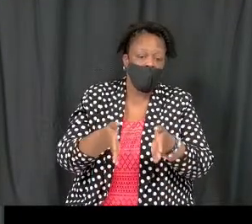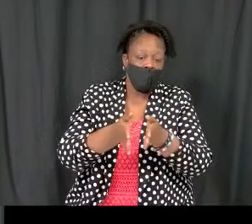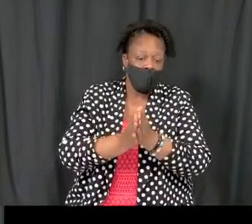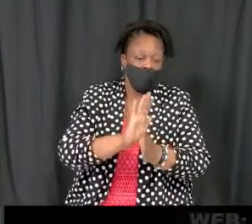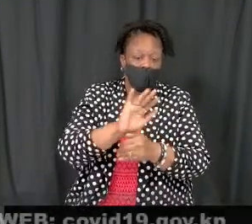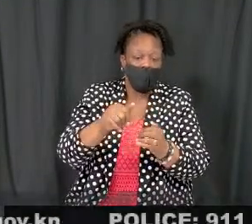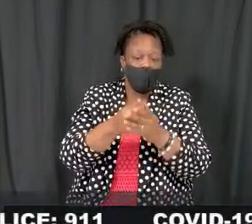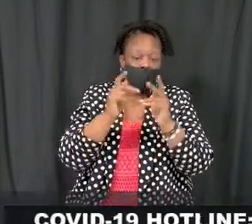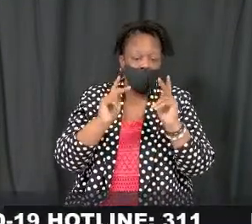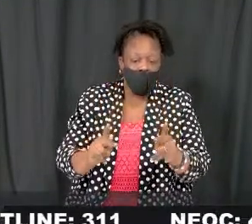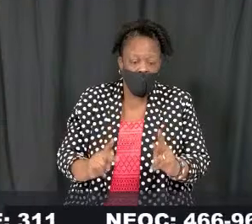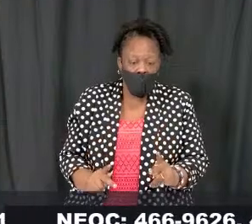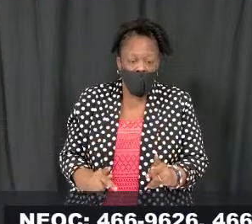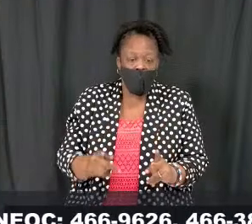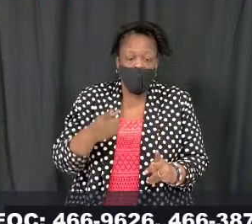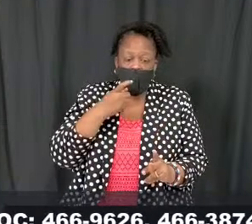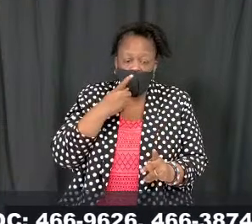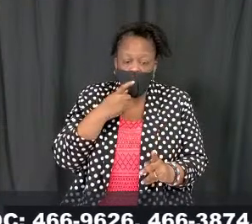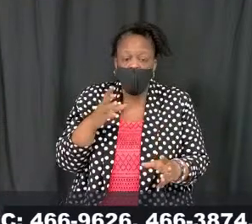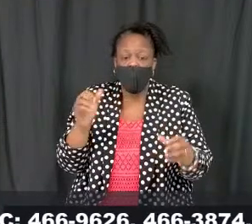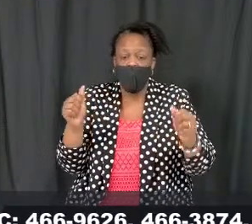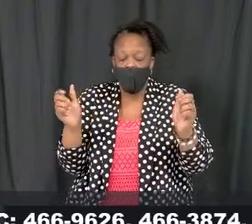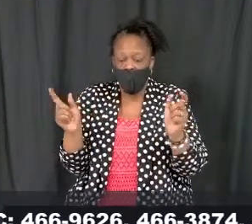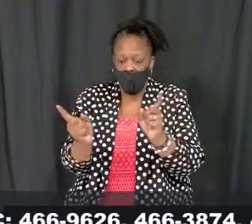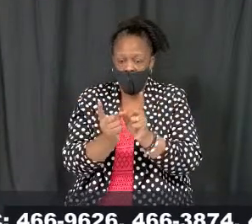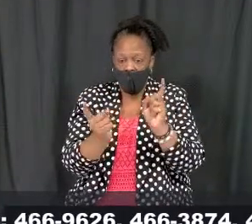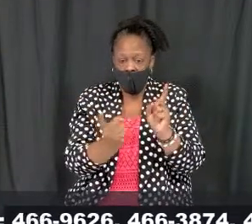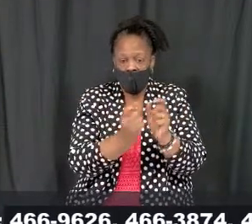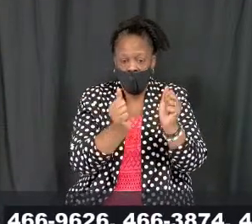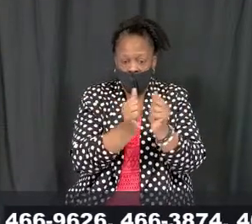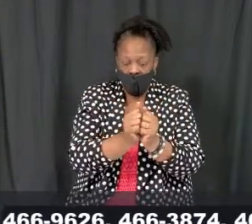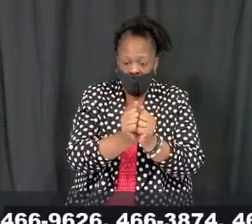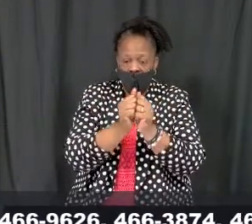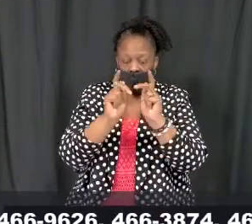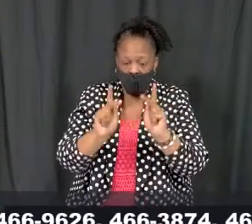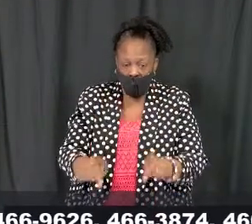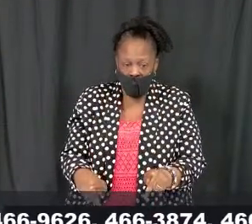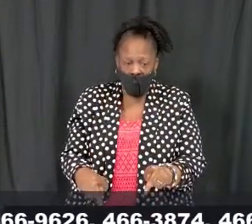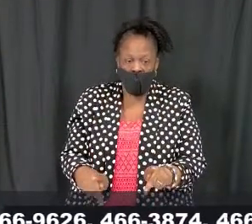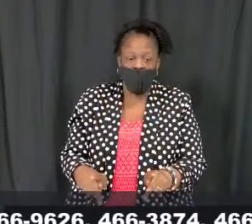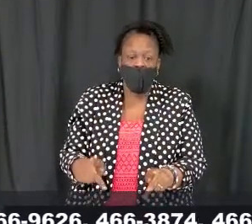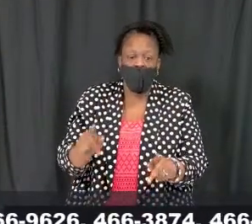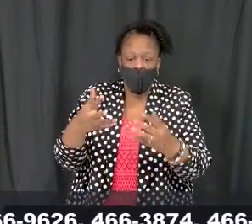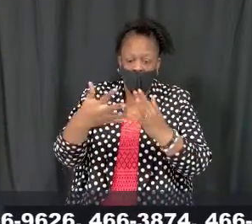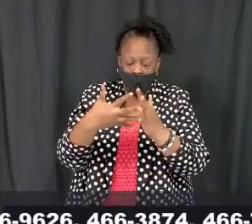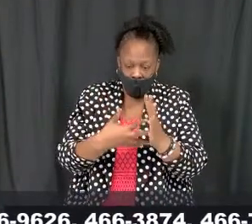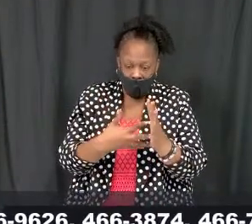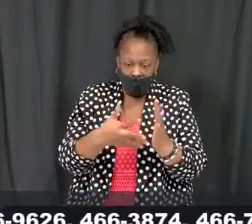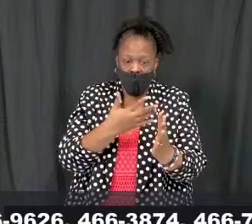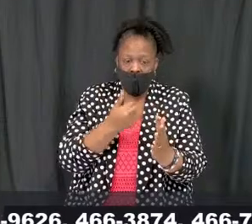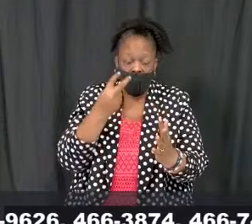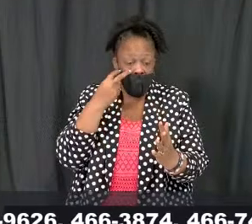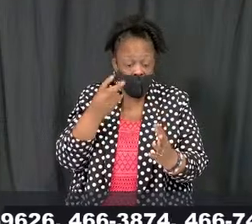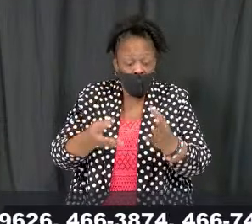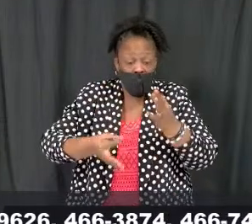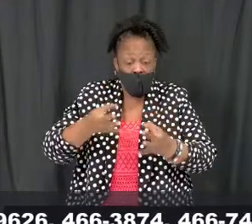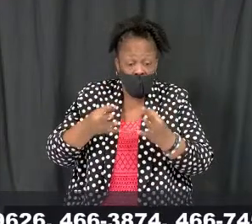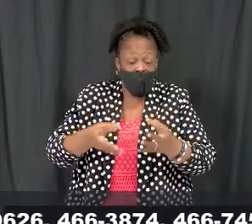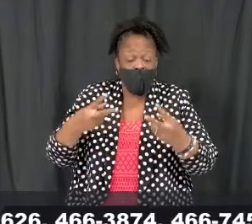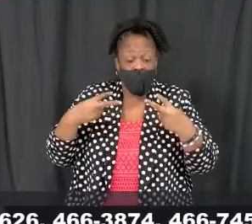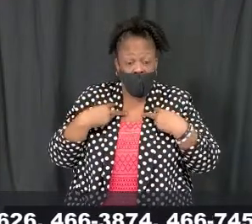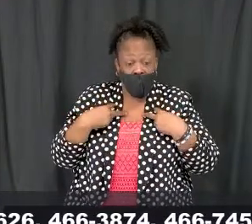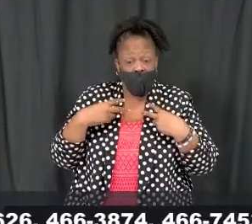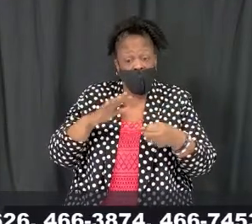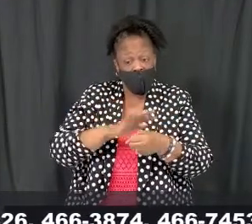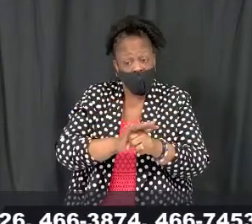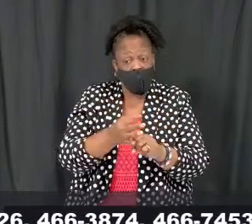to reduce the risk of exposure to the SARS-CoV-2 virus. Ladies and